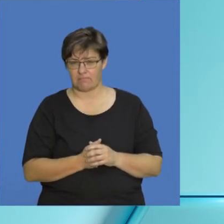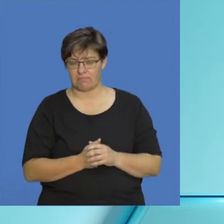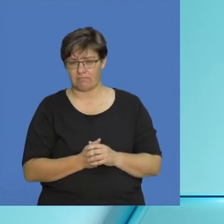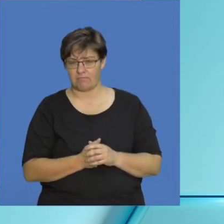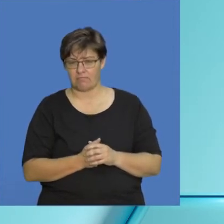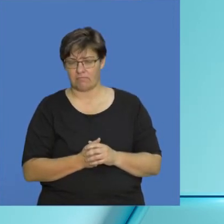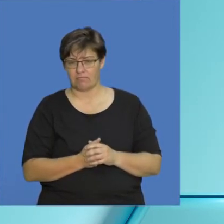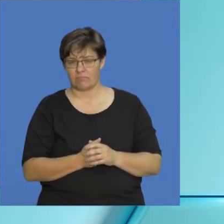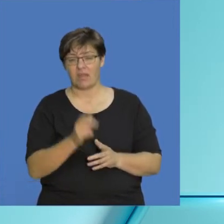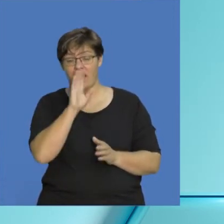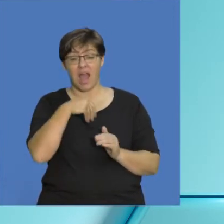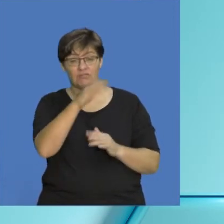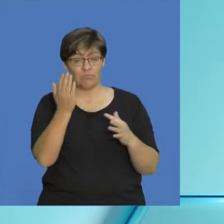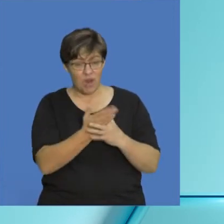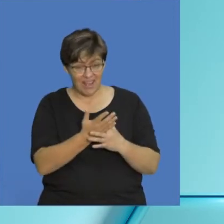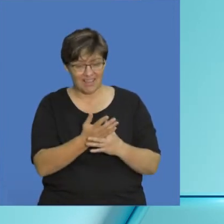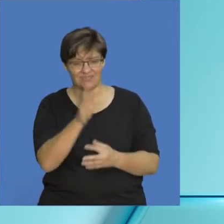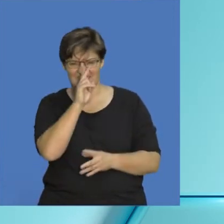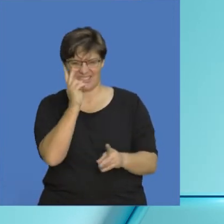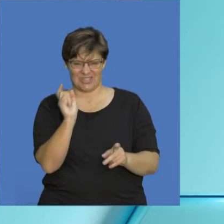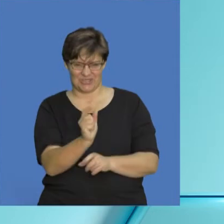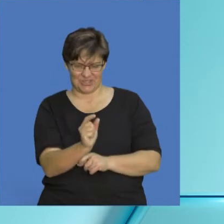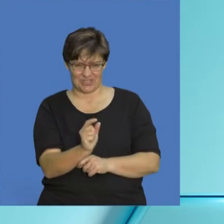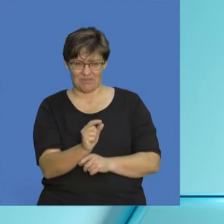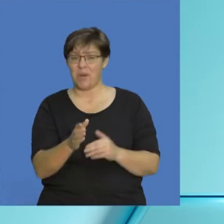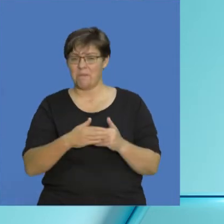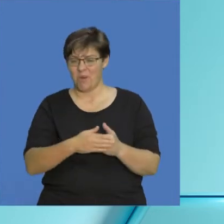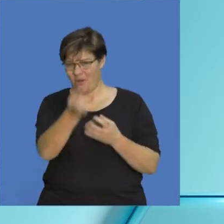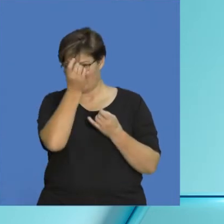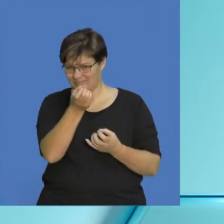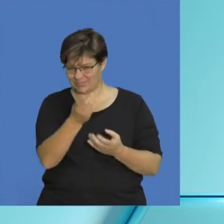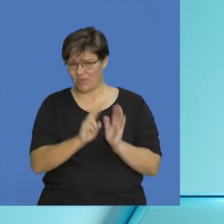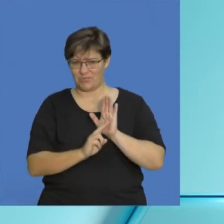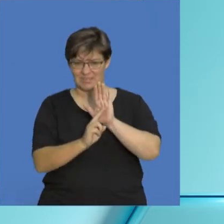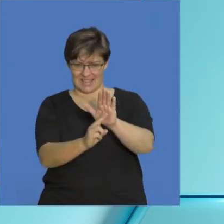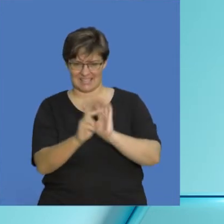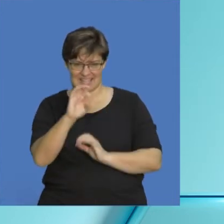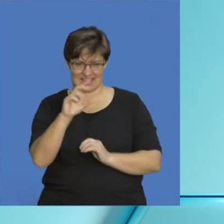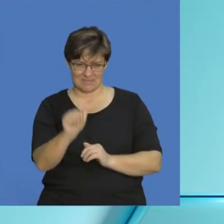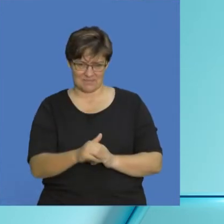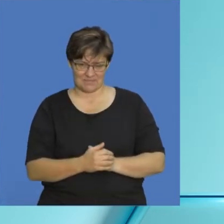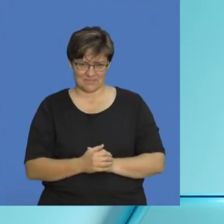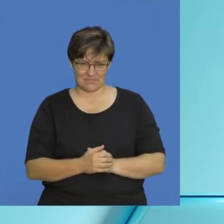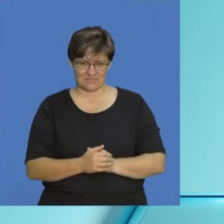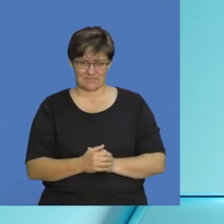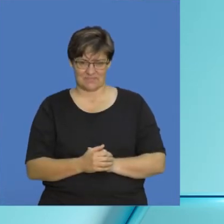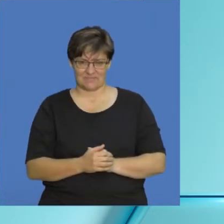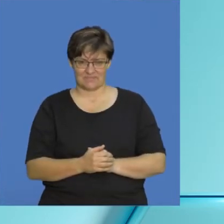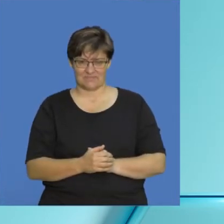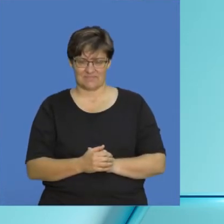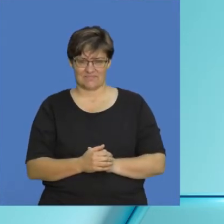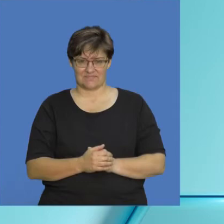Okay, guys, so hope to see you now after the break with more data